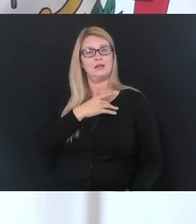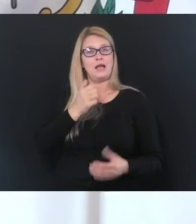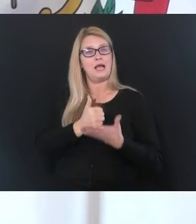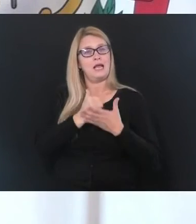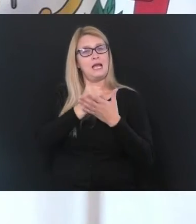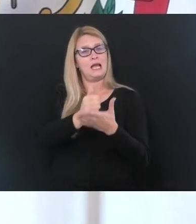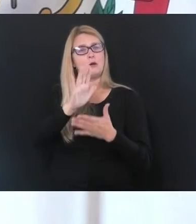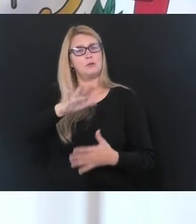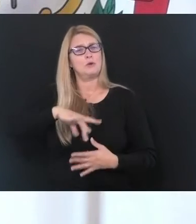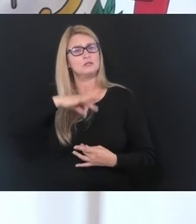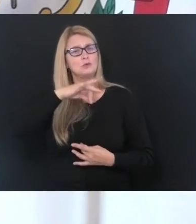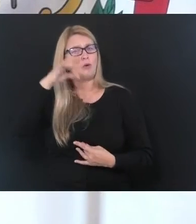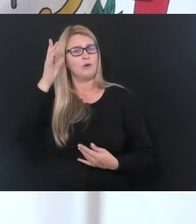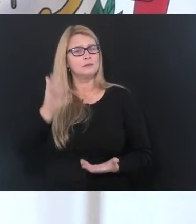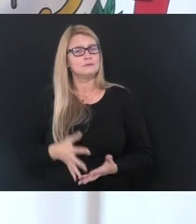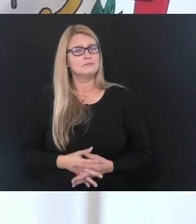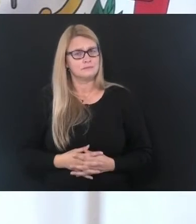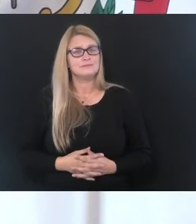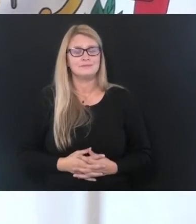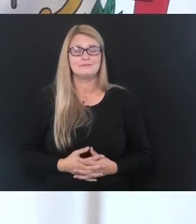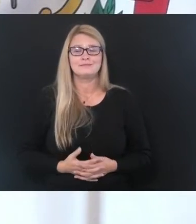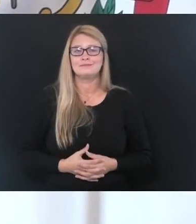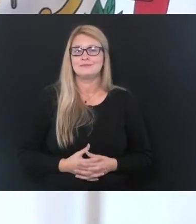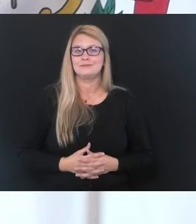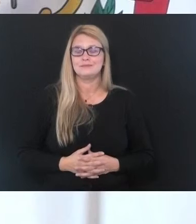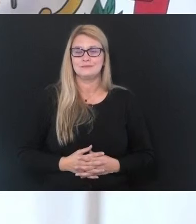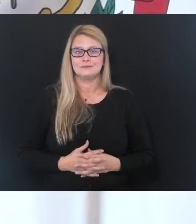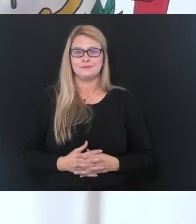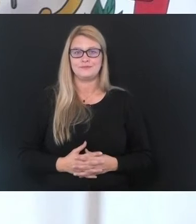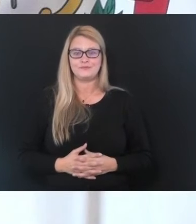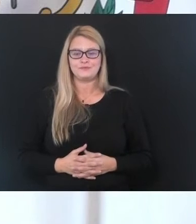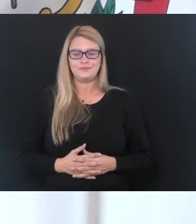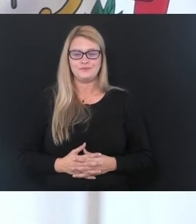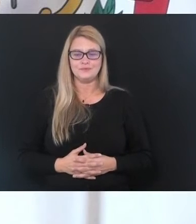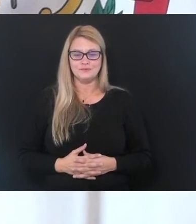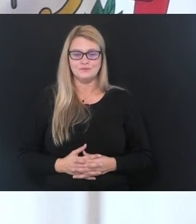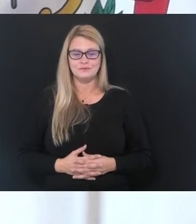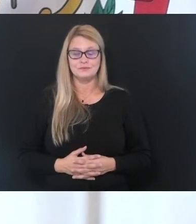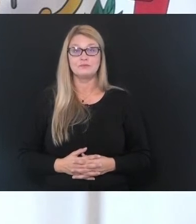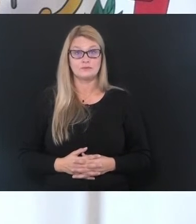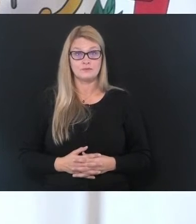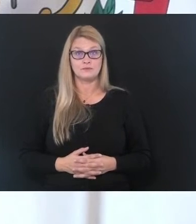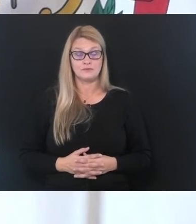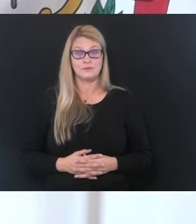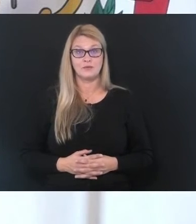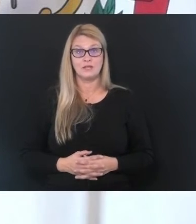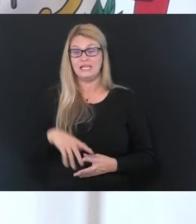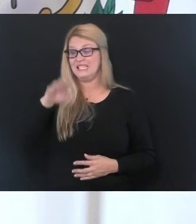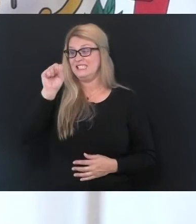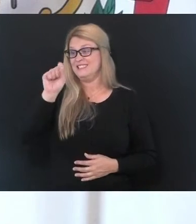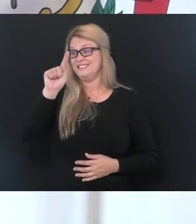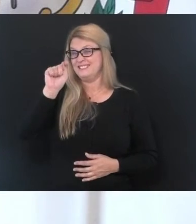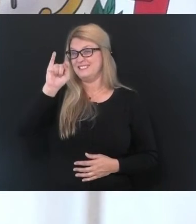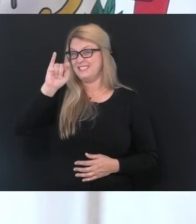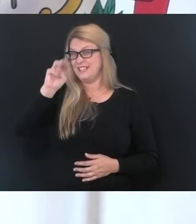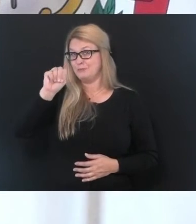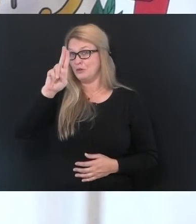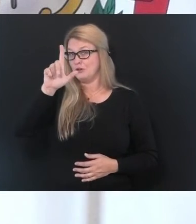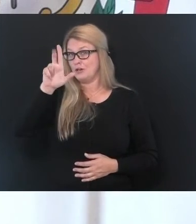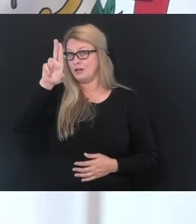soul. Now, there's a stimulus package that is almost,